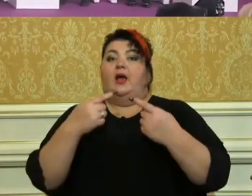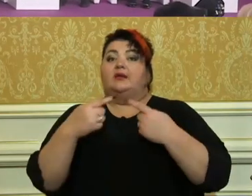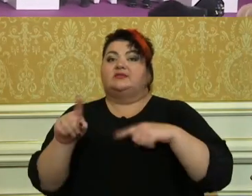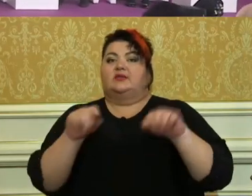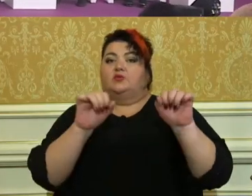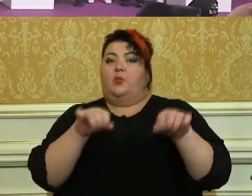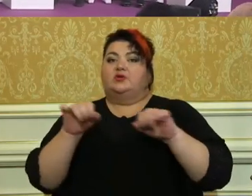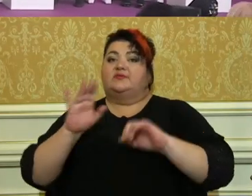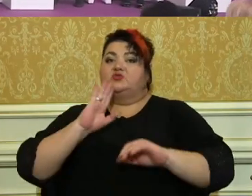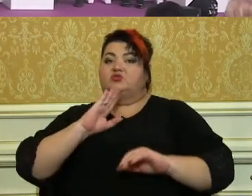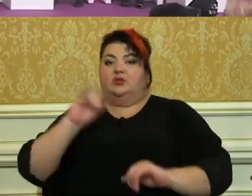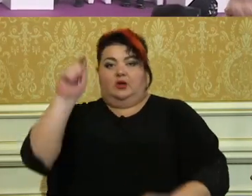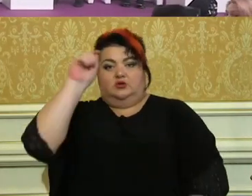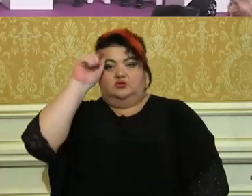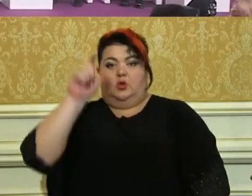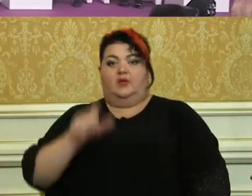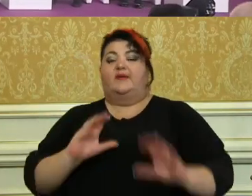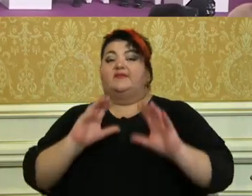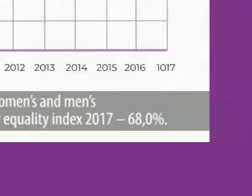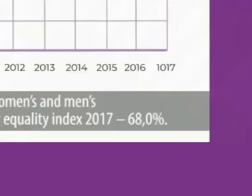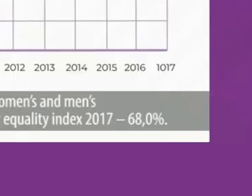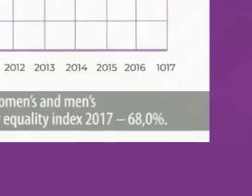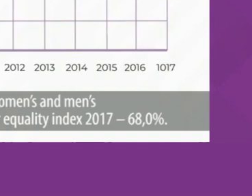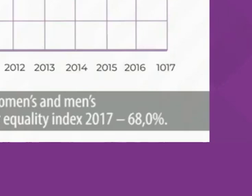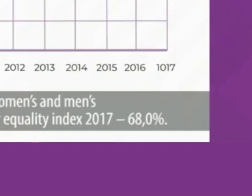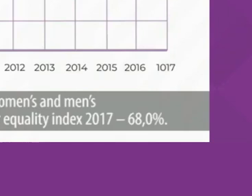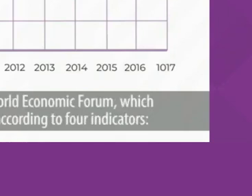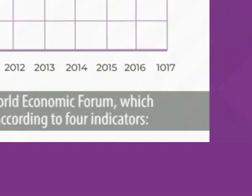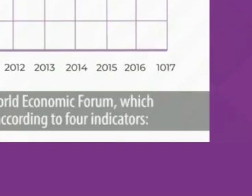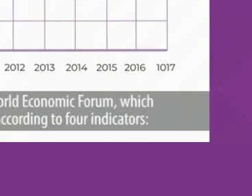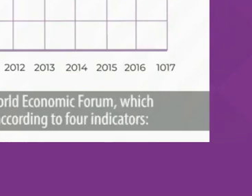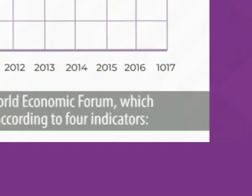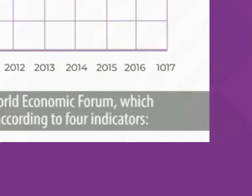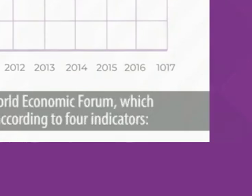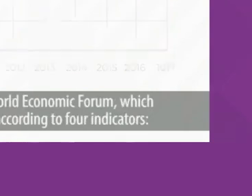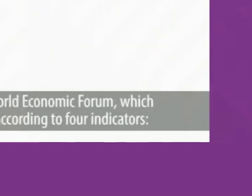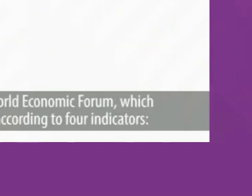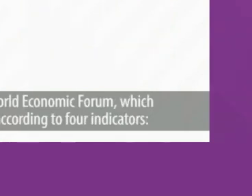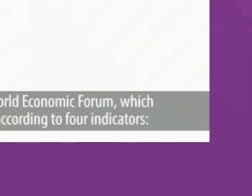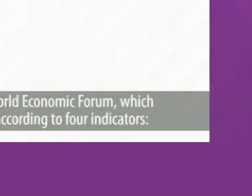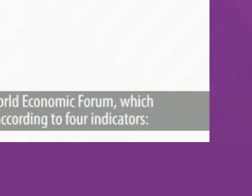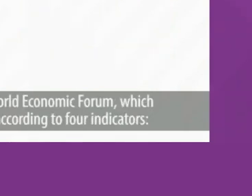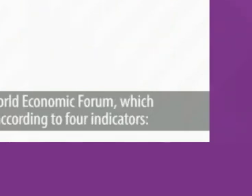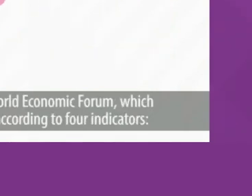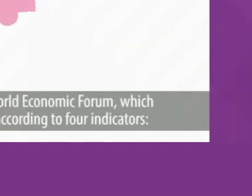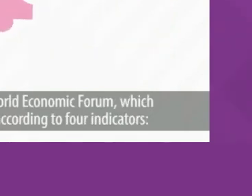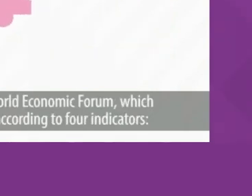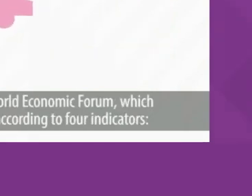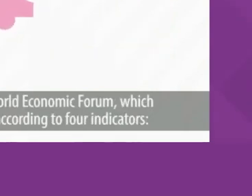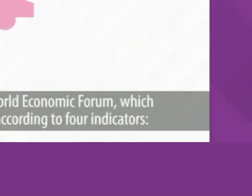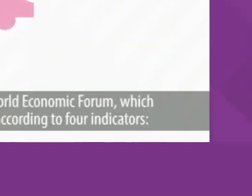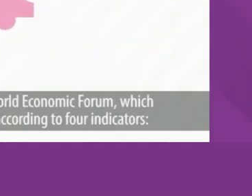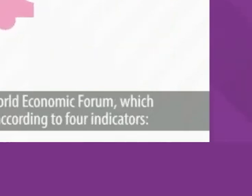The difference in men and women capabilities is decreasing, which is proved by the